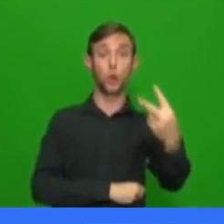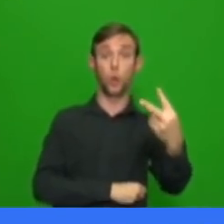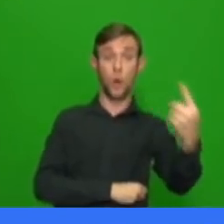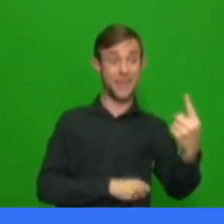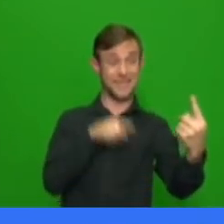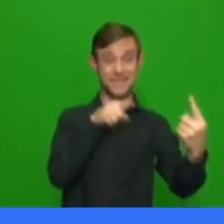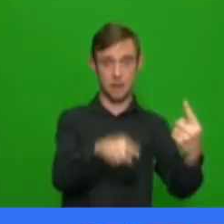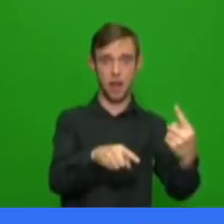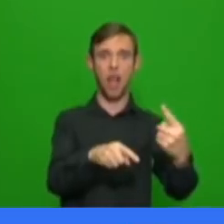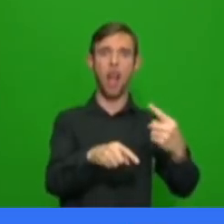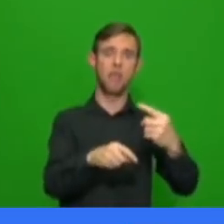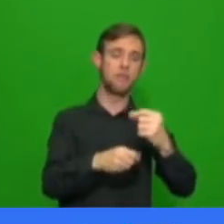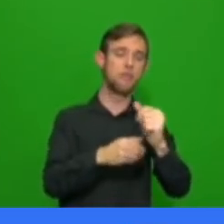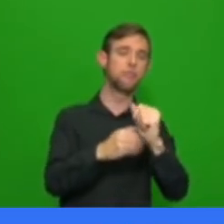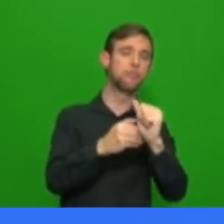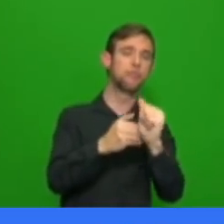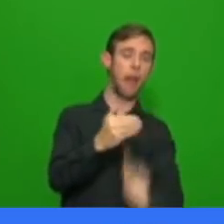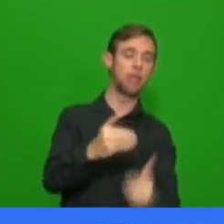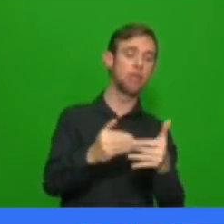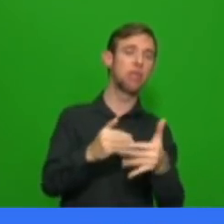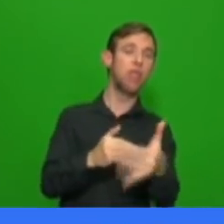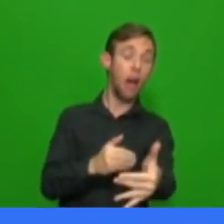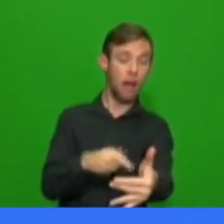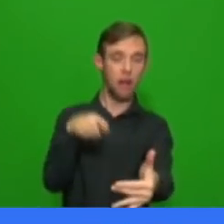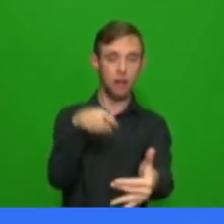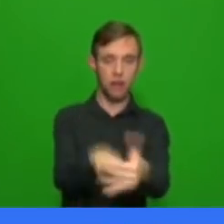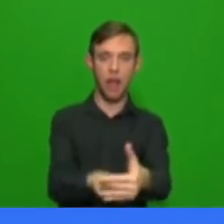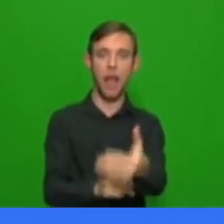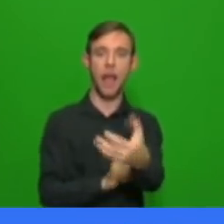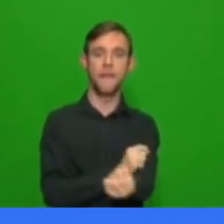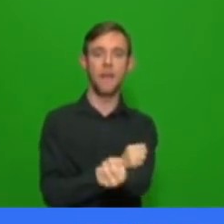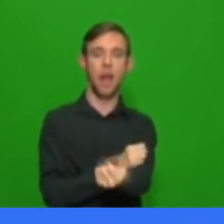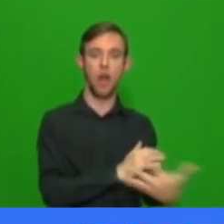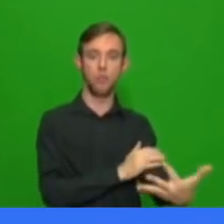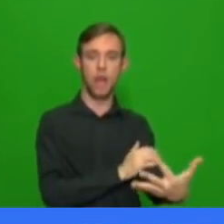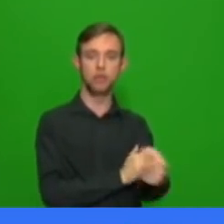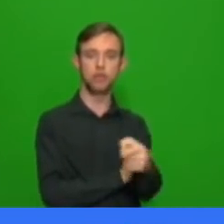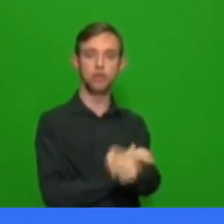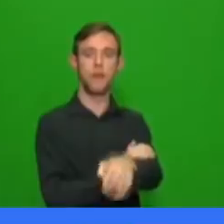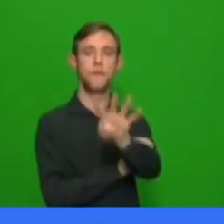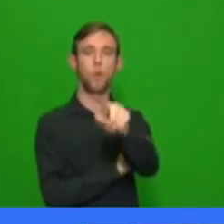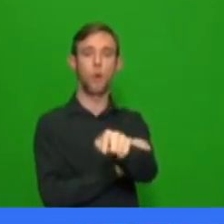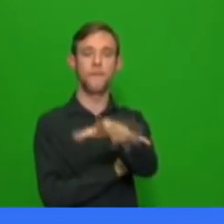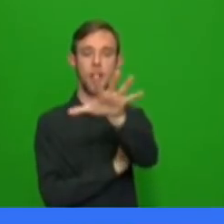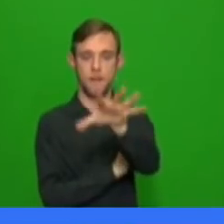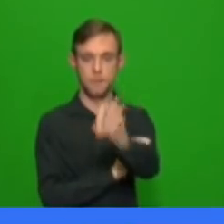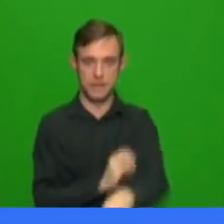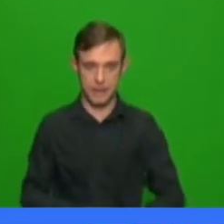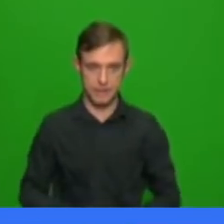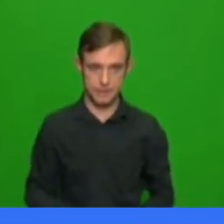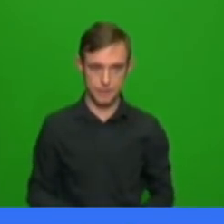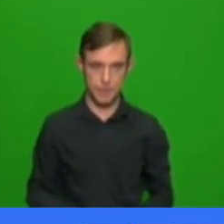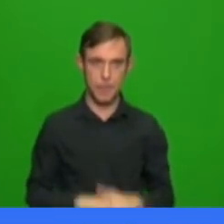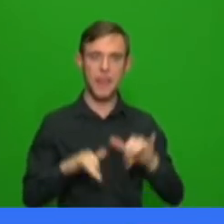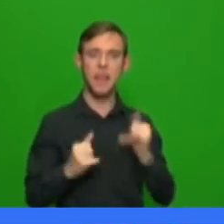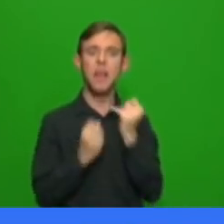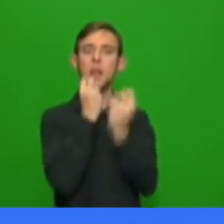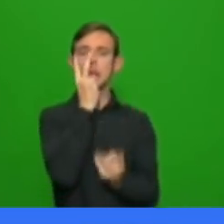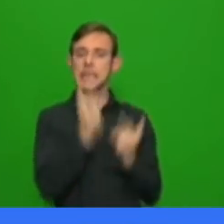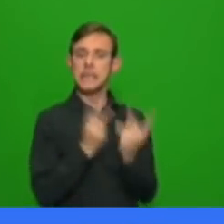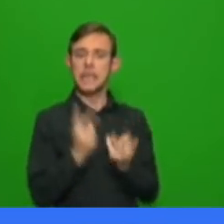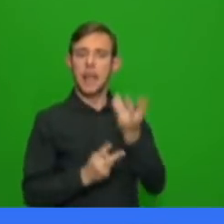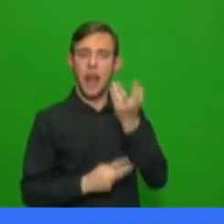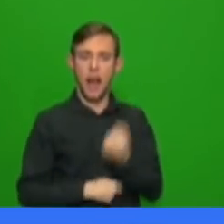2021. The main drivers of the inflation forecast are a lower starting point for food and services